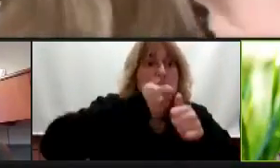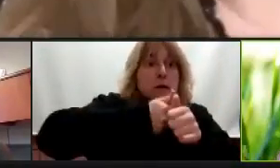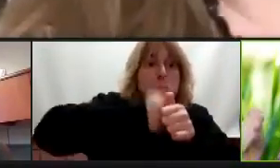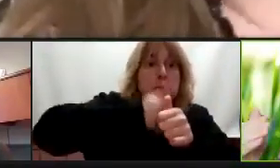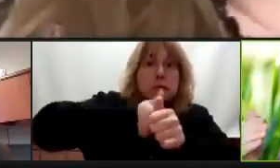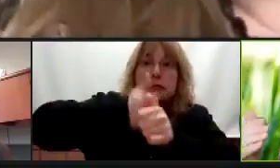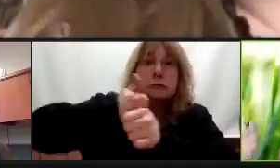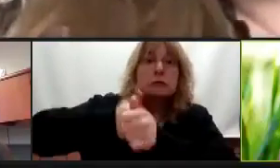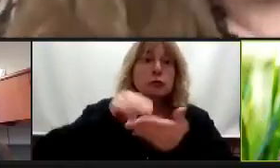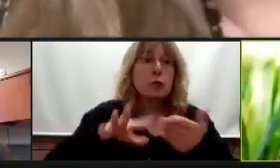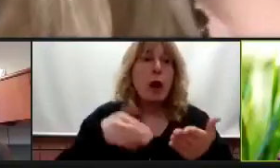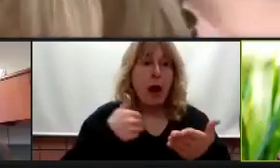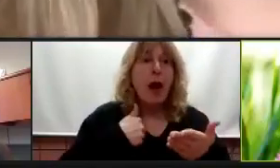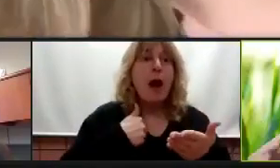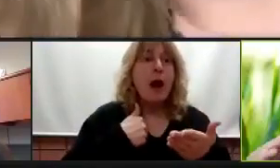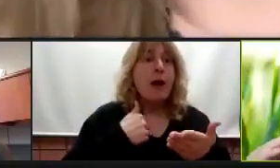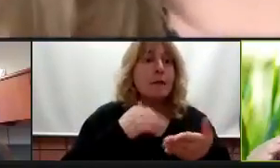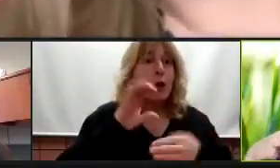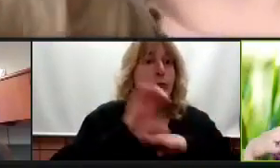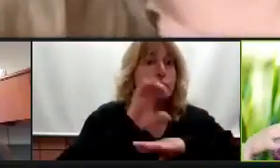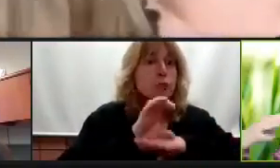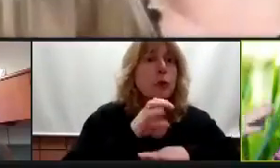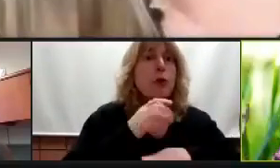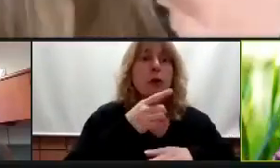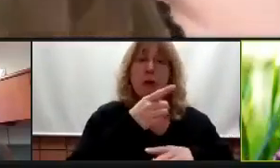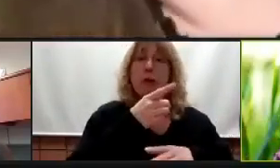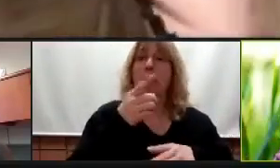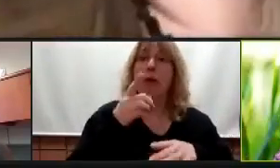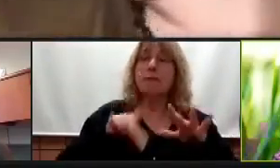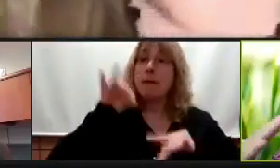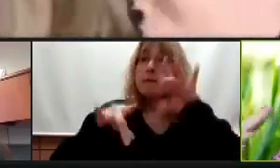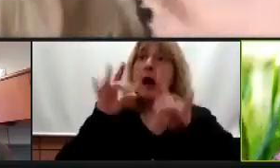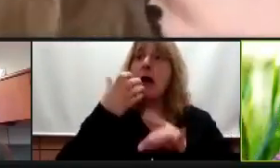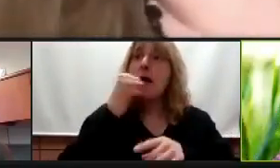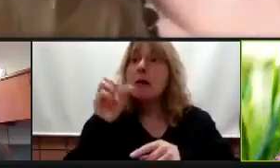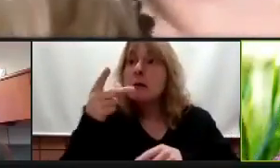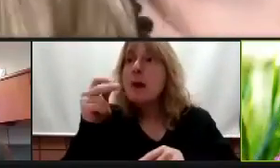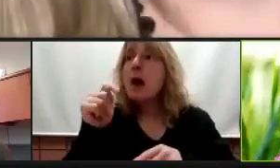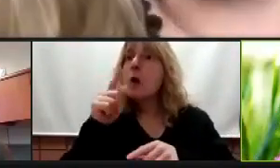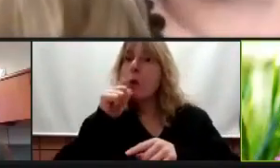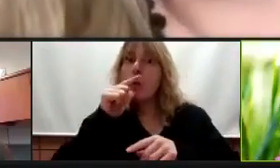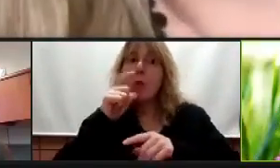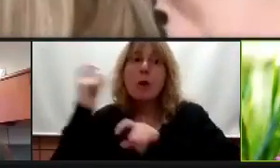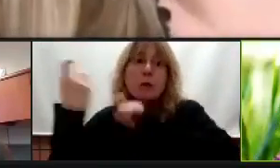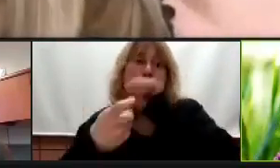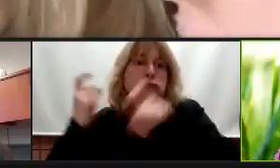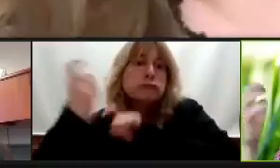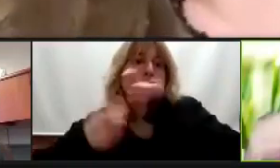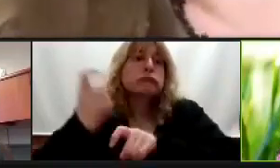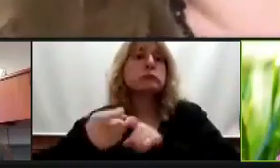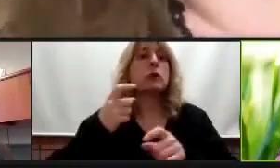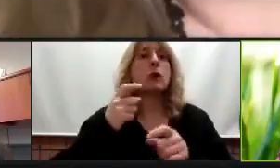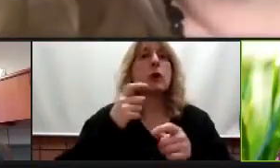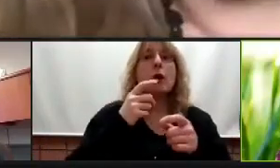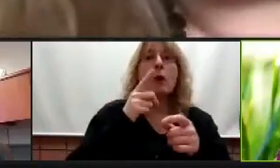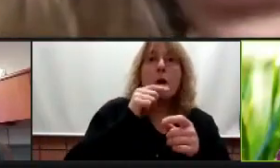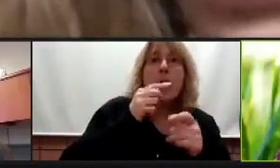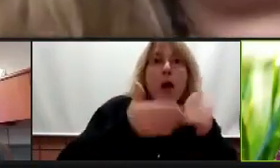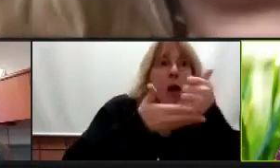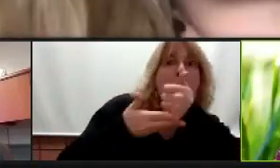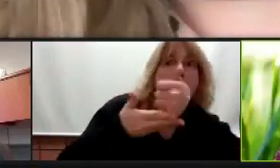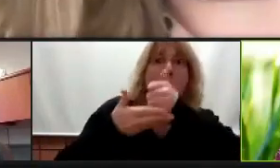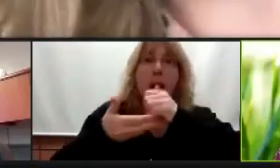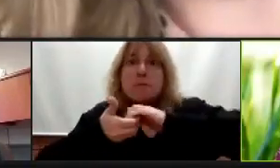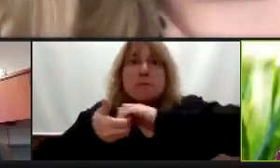kids, find hotspots and work with donors and lots of different collaborators to get